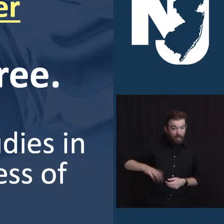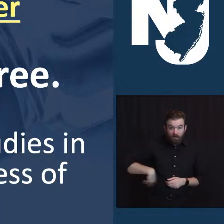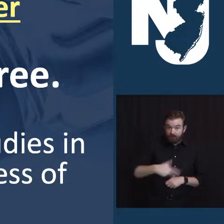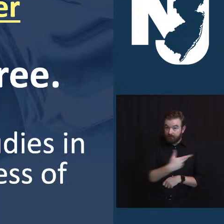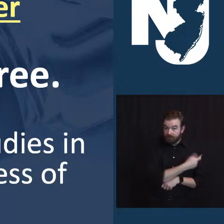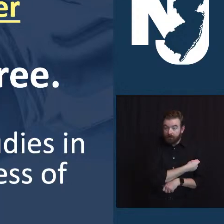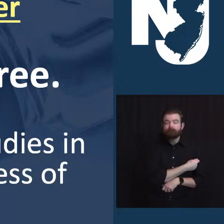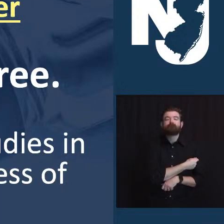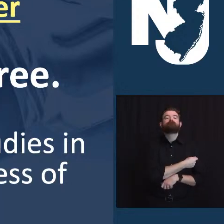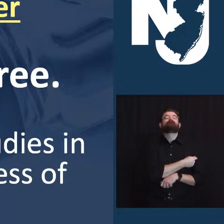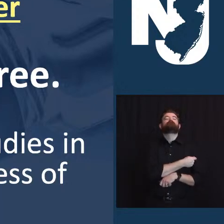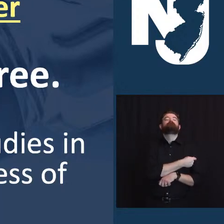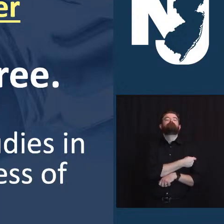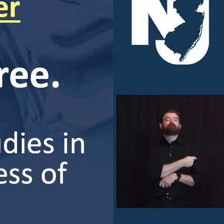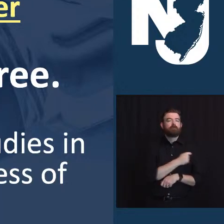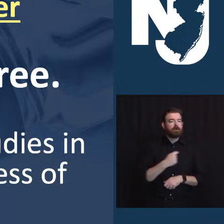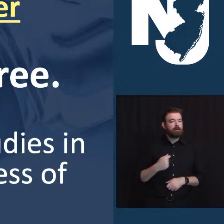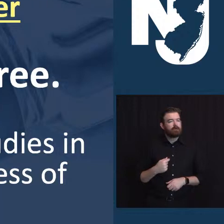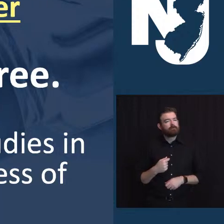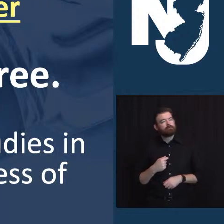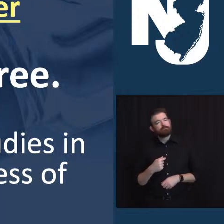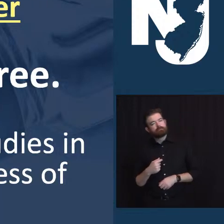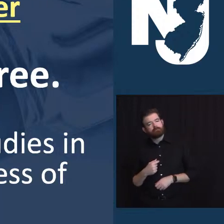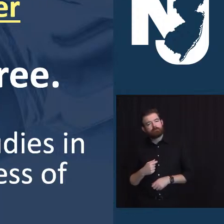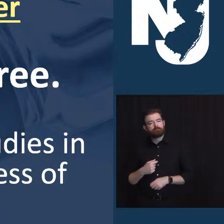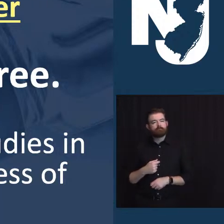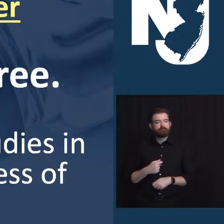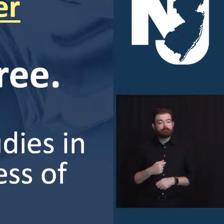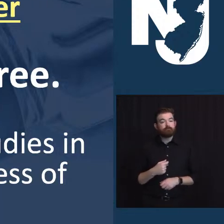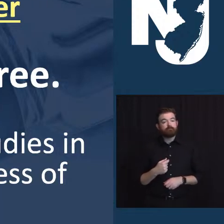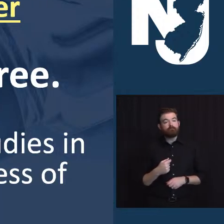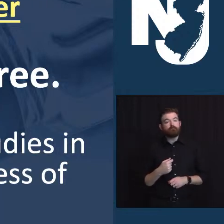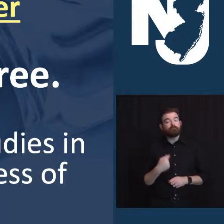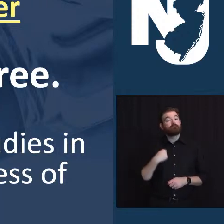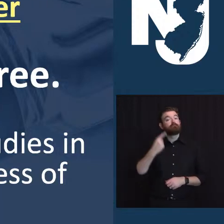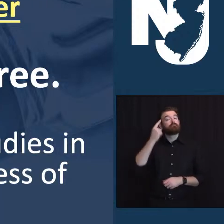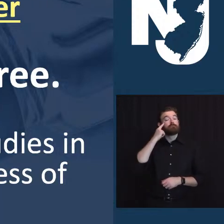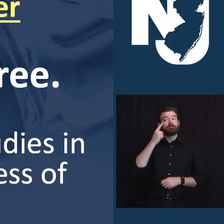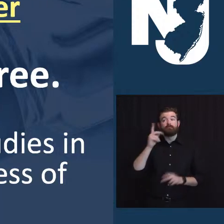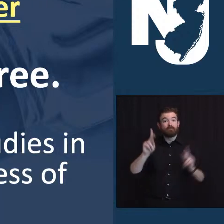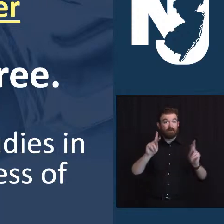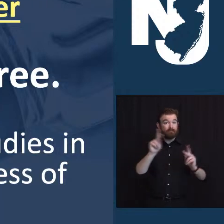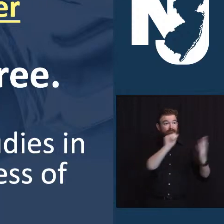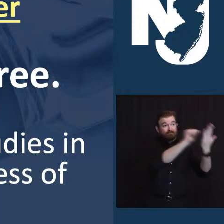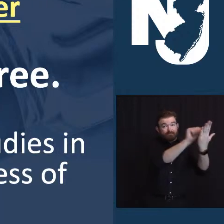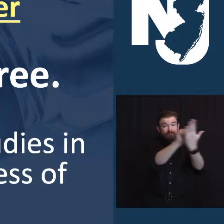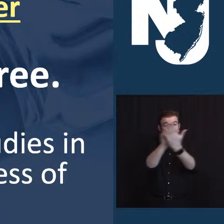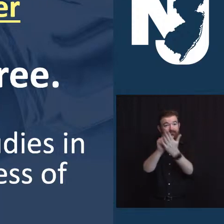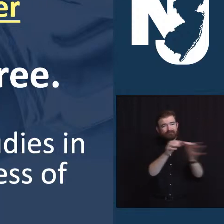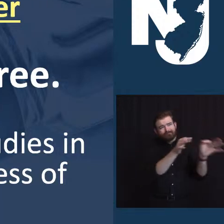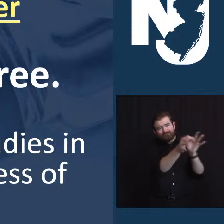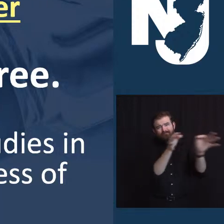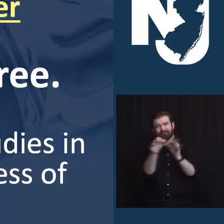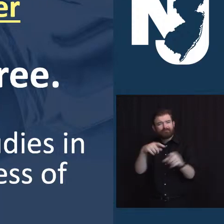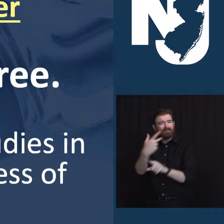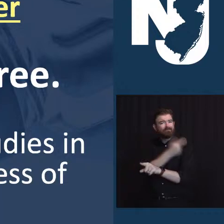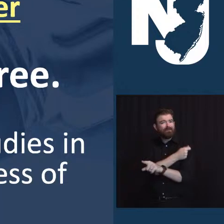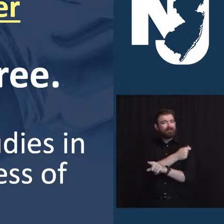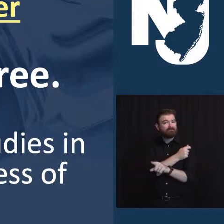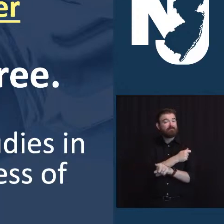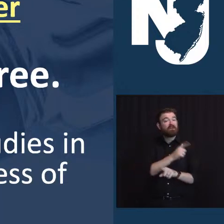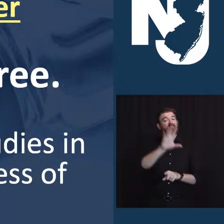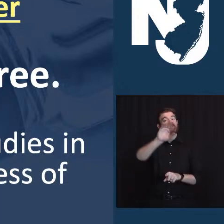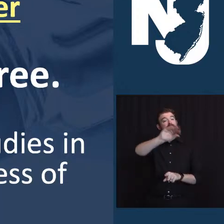about half of those conversations are constructive. Okay, great, I didn't know it was free, didn't know this location was